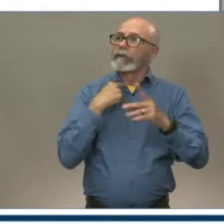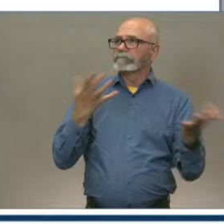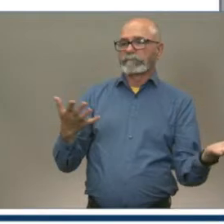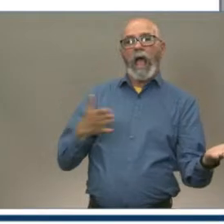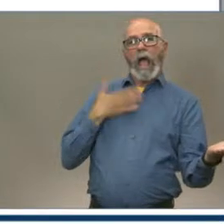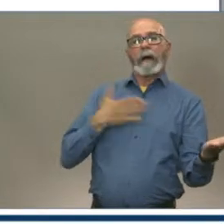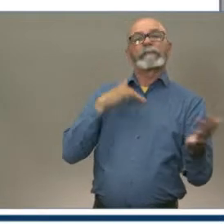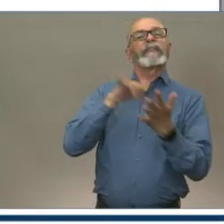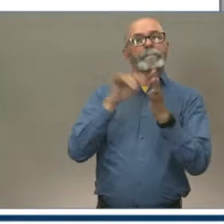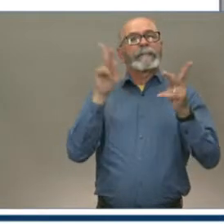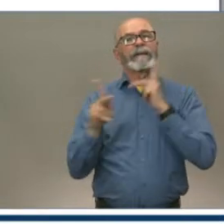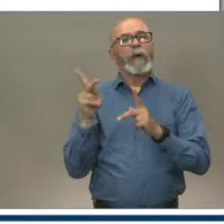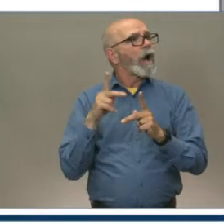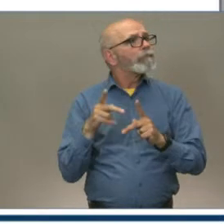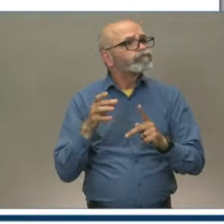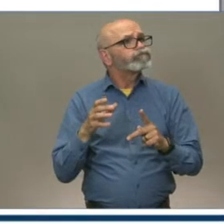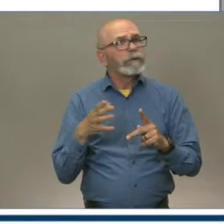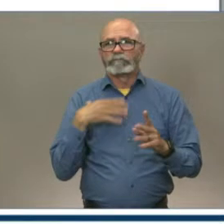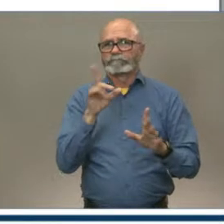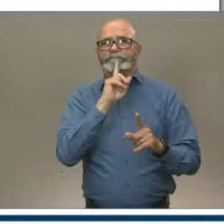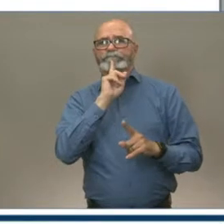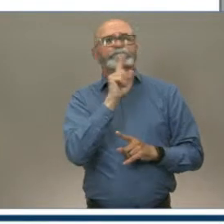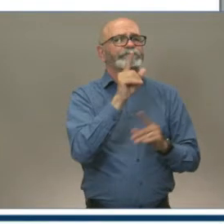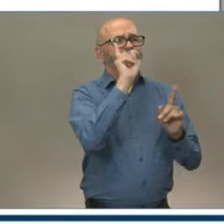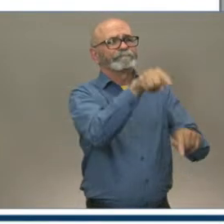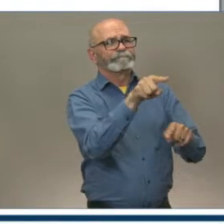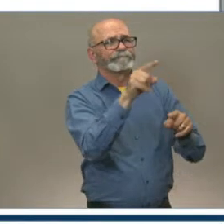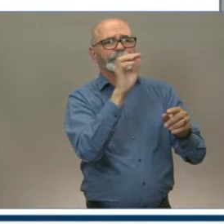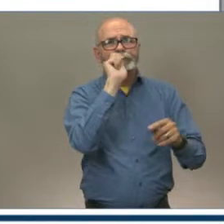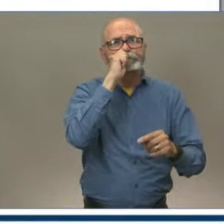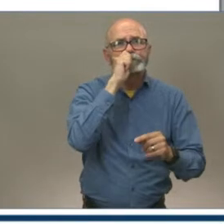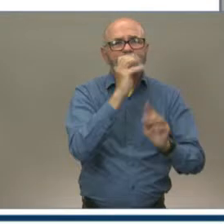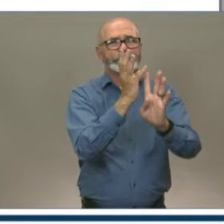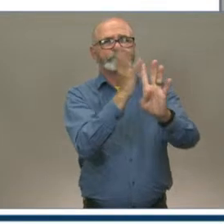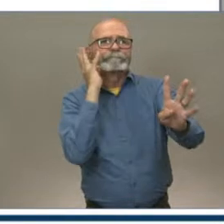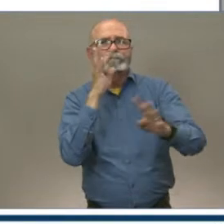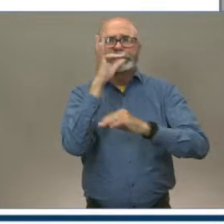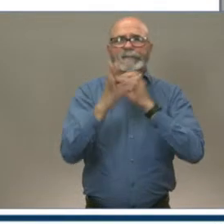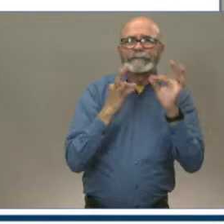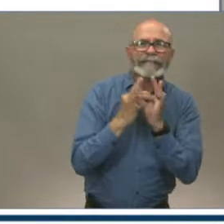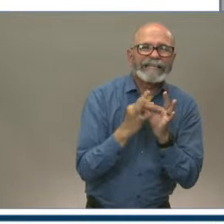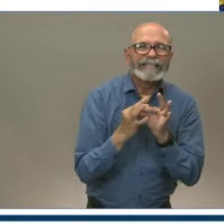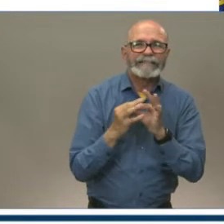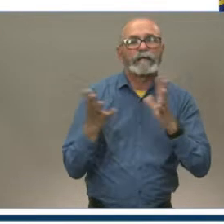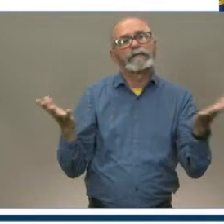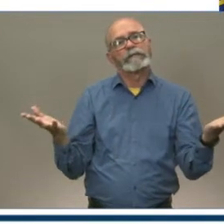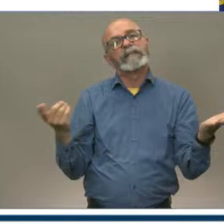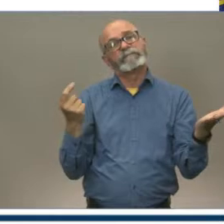still have optimism, but it's a disappointing weekend for us. Sarah, do you have a follow-up?